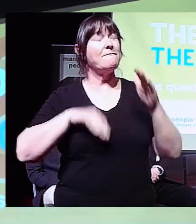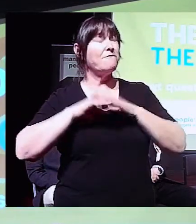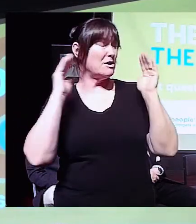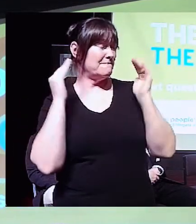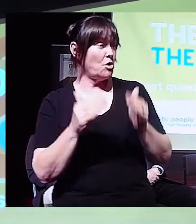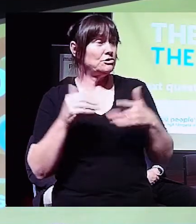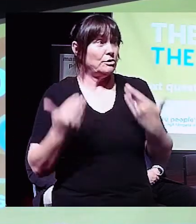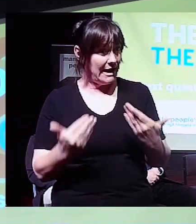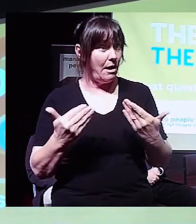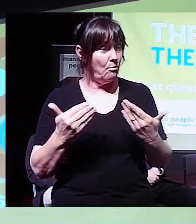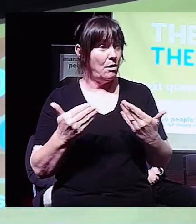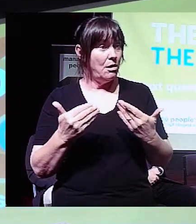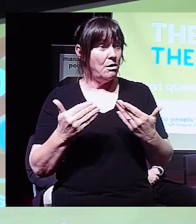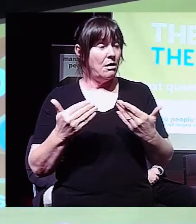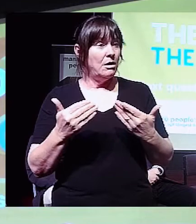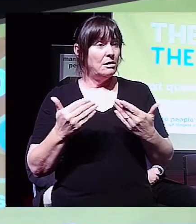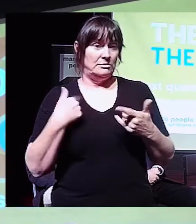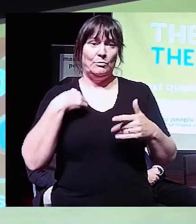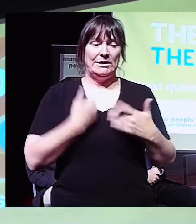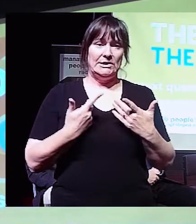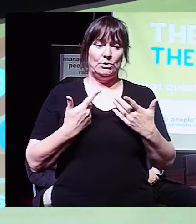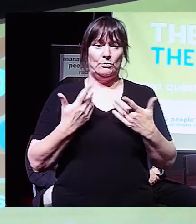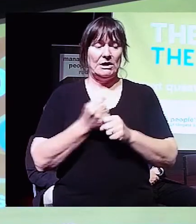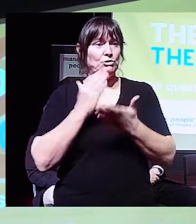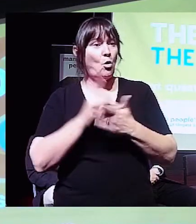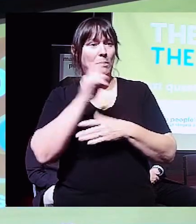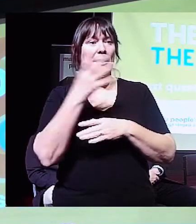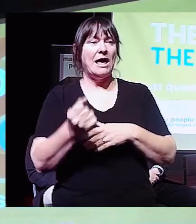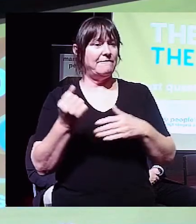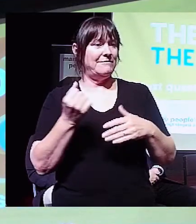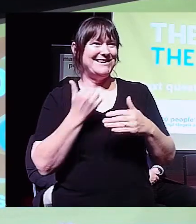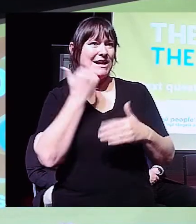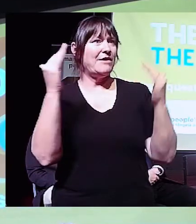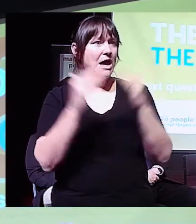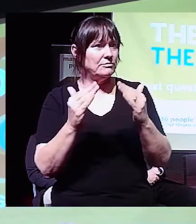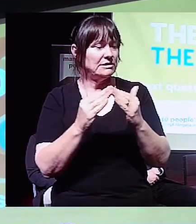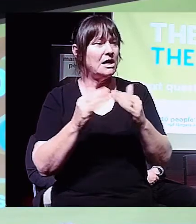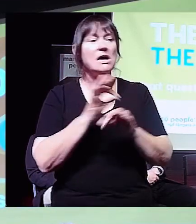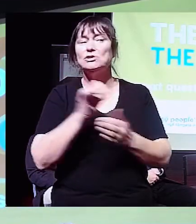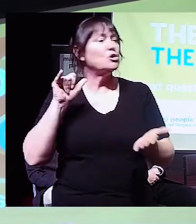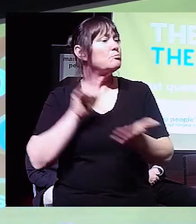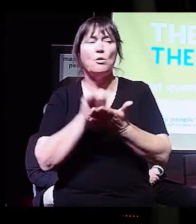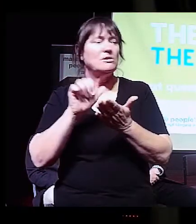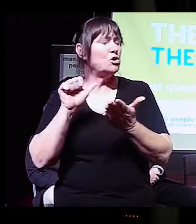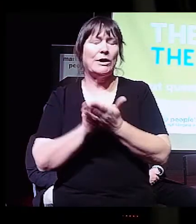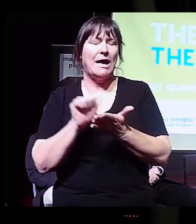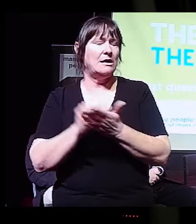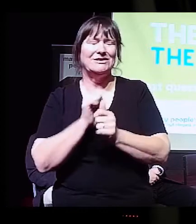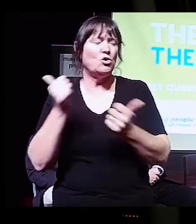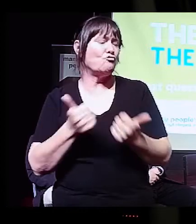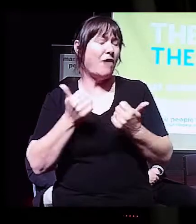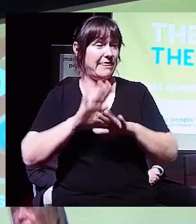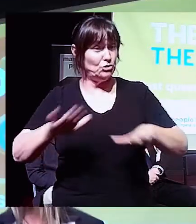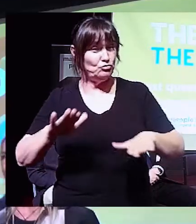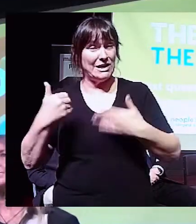city homes, because it is not appropriate in a developed country and in a wealthy nation that we have children going to school from hotels. Sharon Lyon.